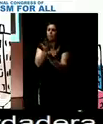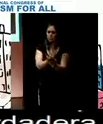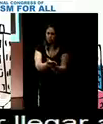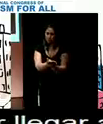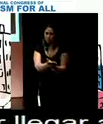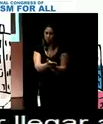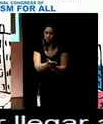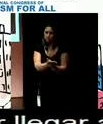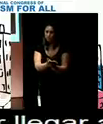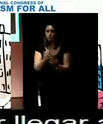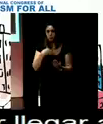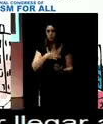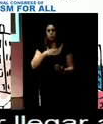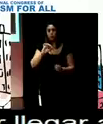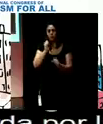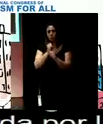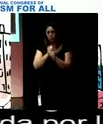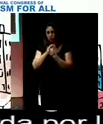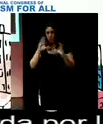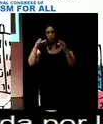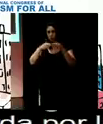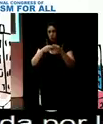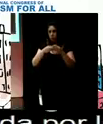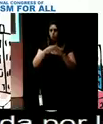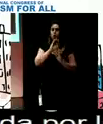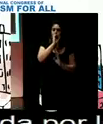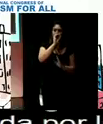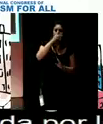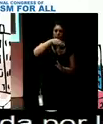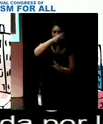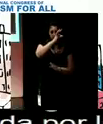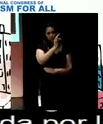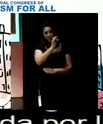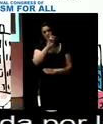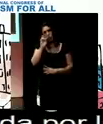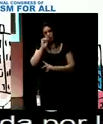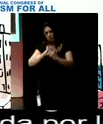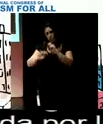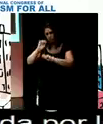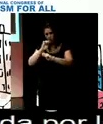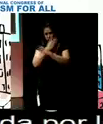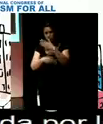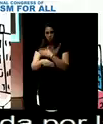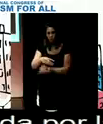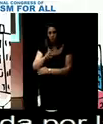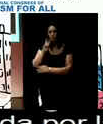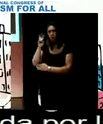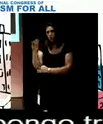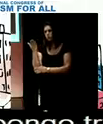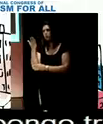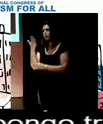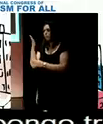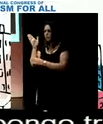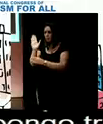Nations, and I propose to work together the WTO, organizations of disabled people,